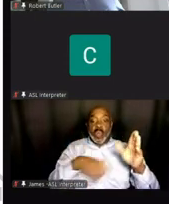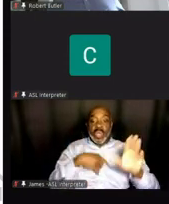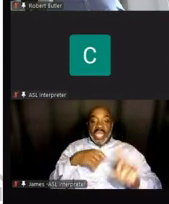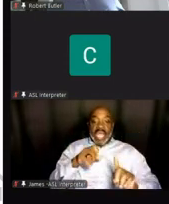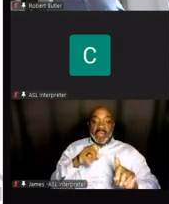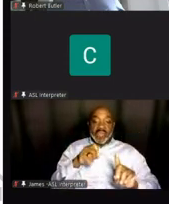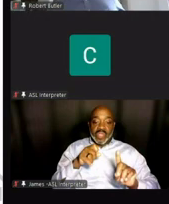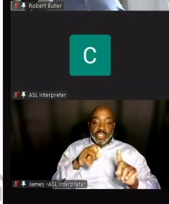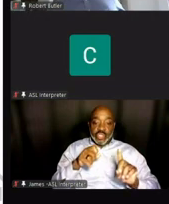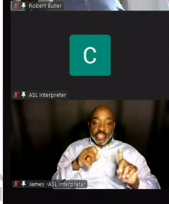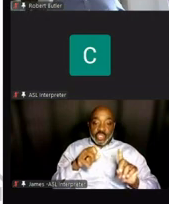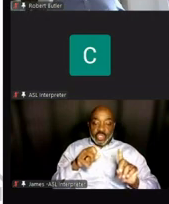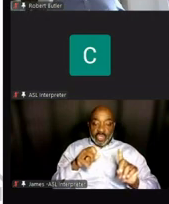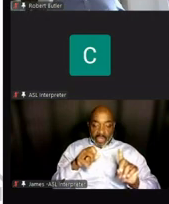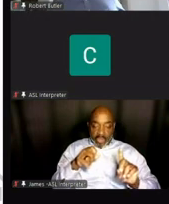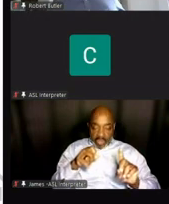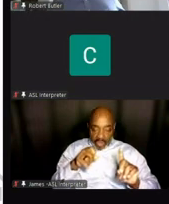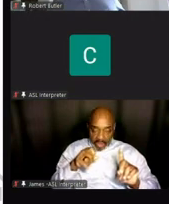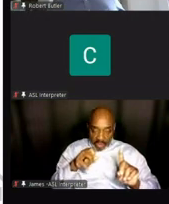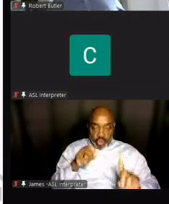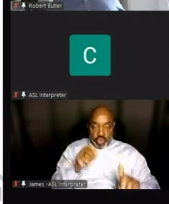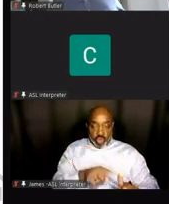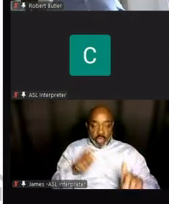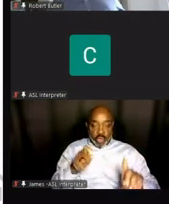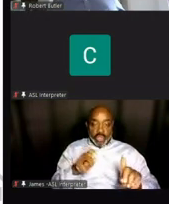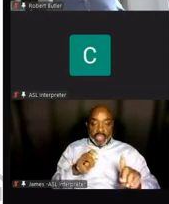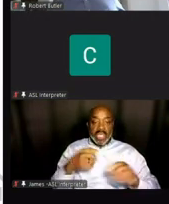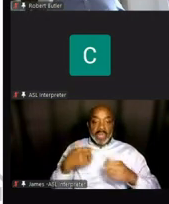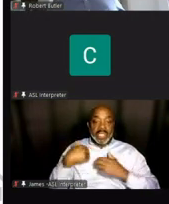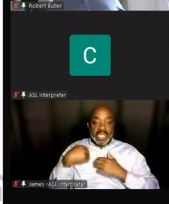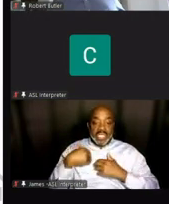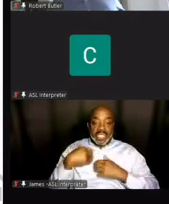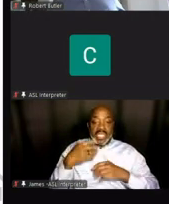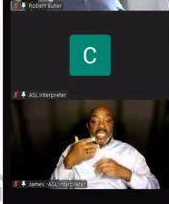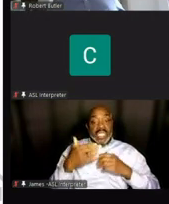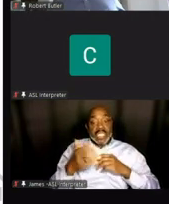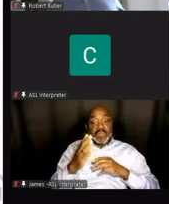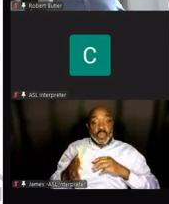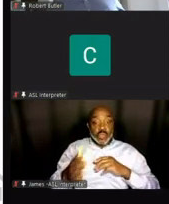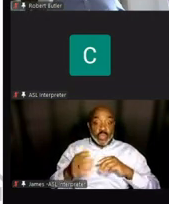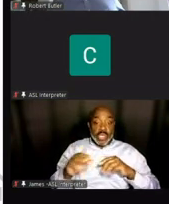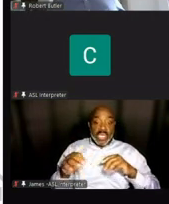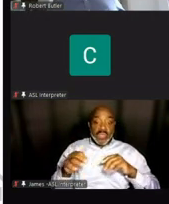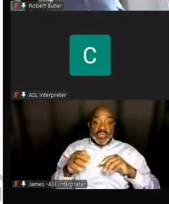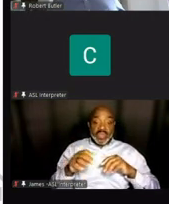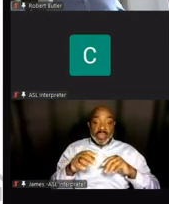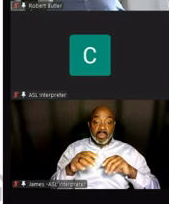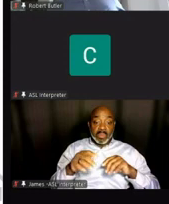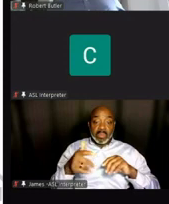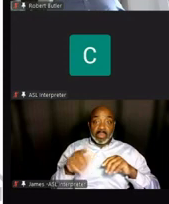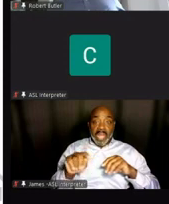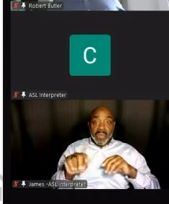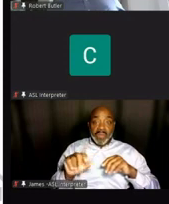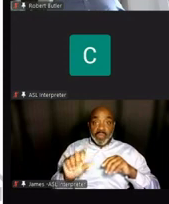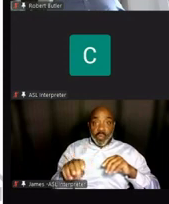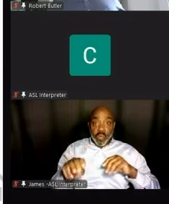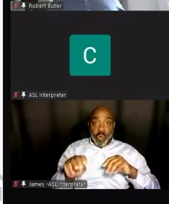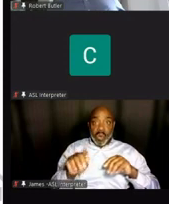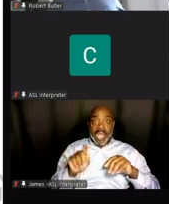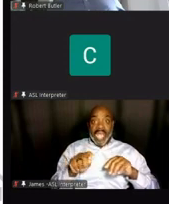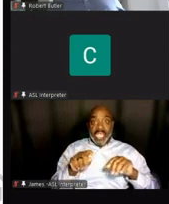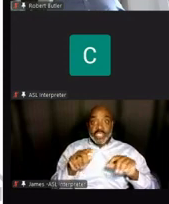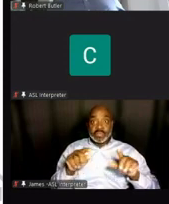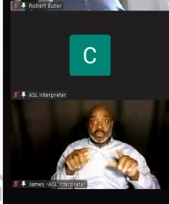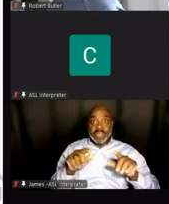obligation. Now, at some point in the future, when that freestanding platform is there, if the platform has to be